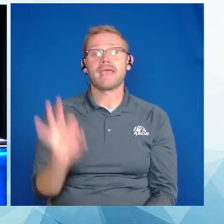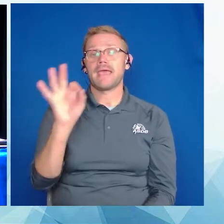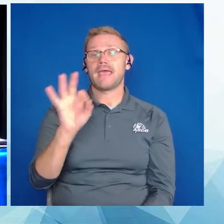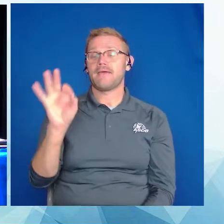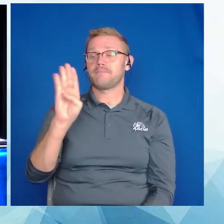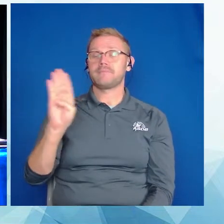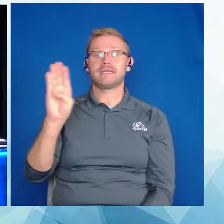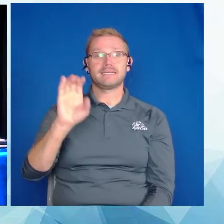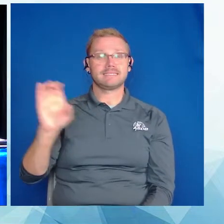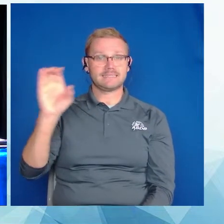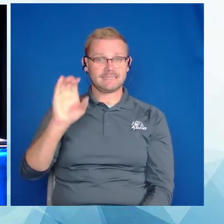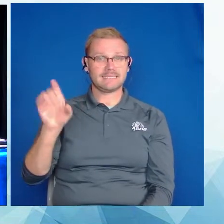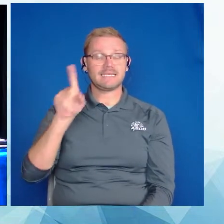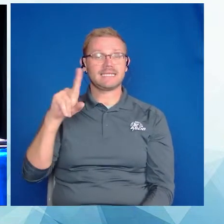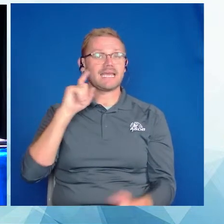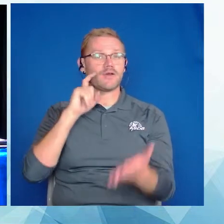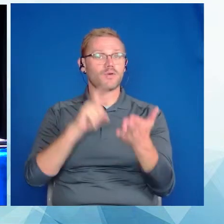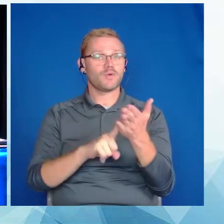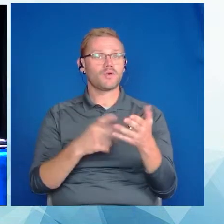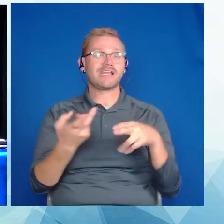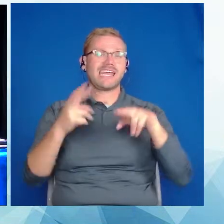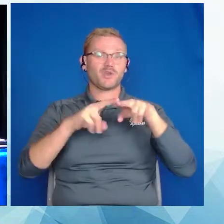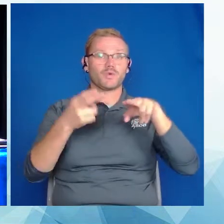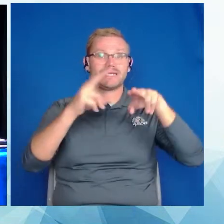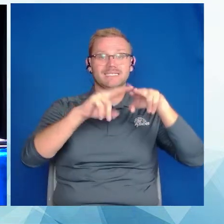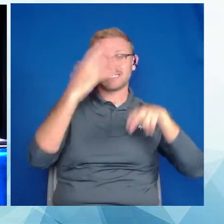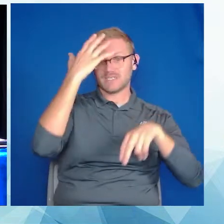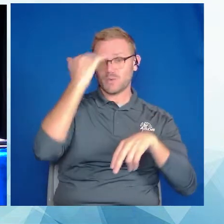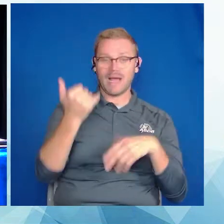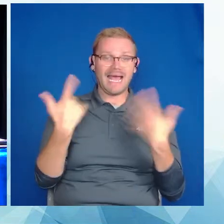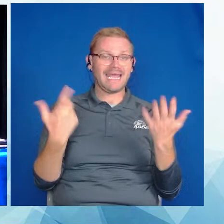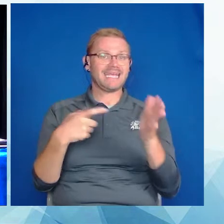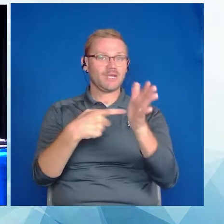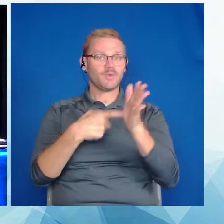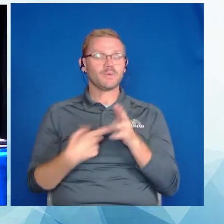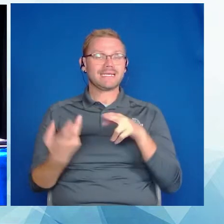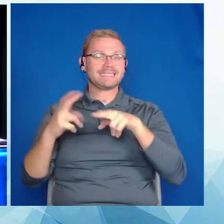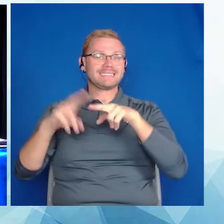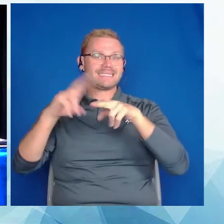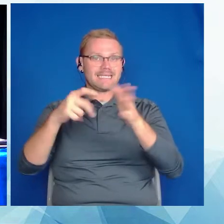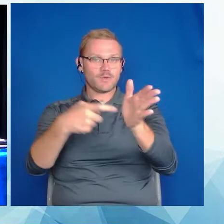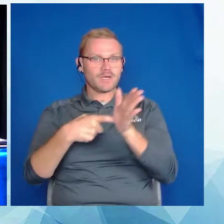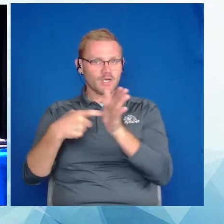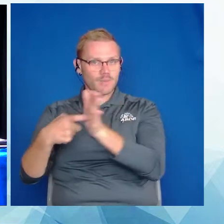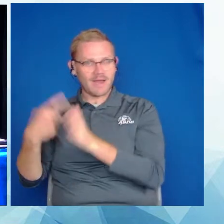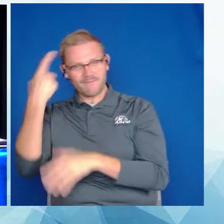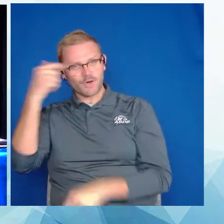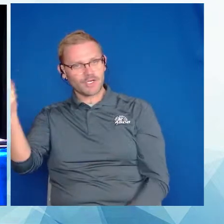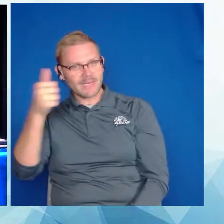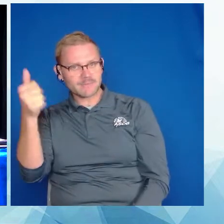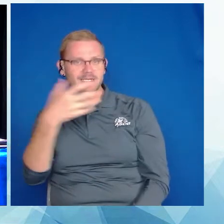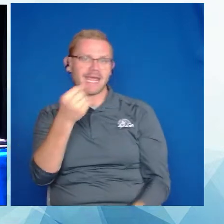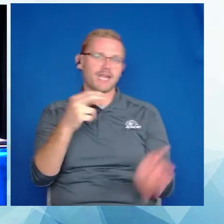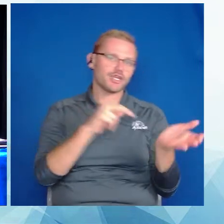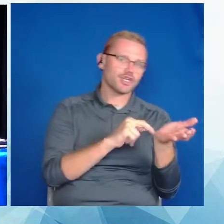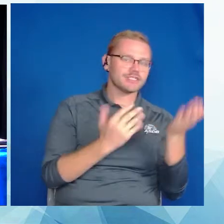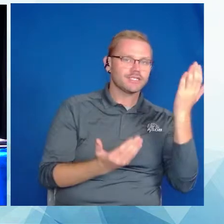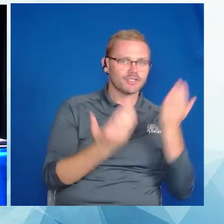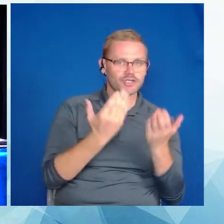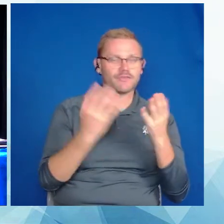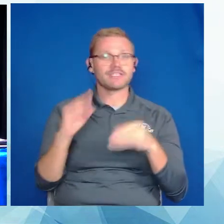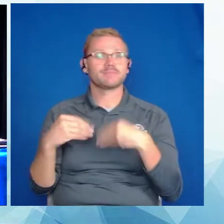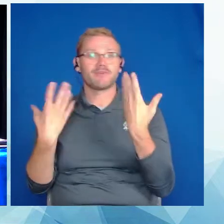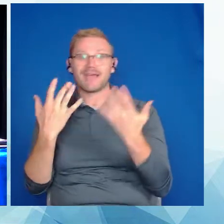have indicated these rate adjustments are due primarily to an increased demand for nursing and transportation services,